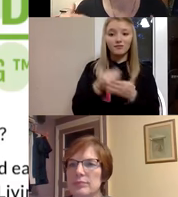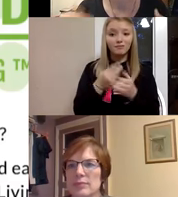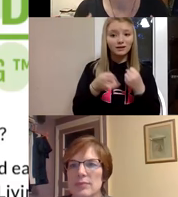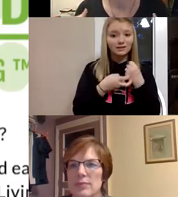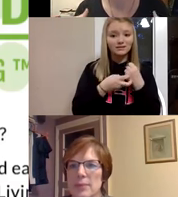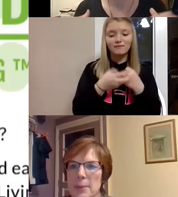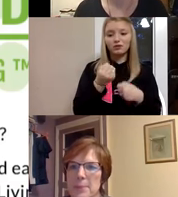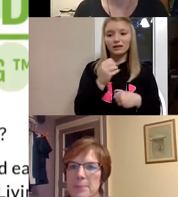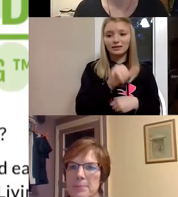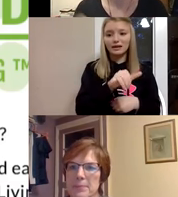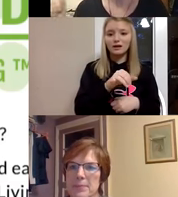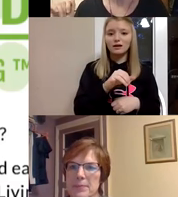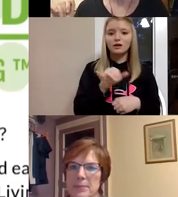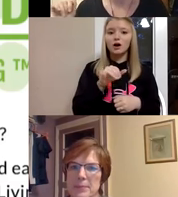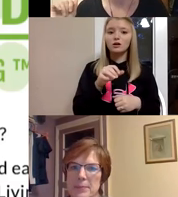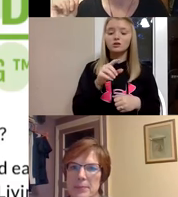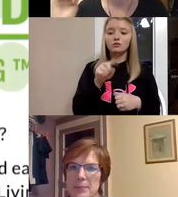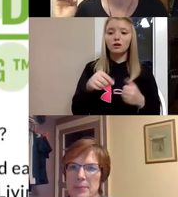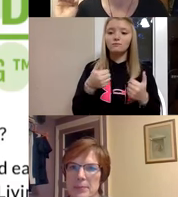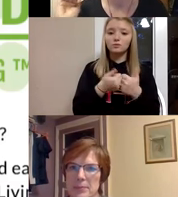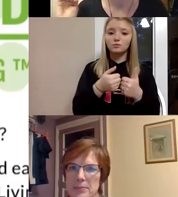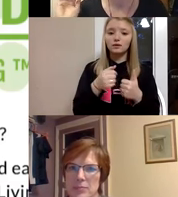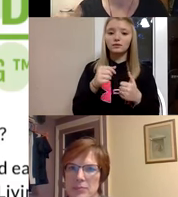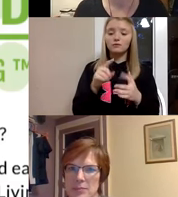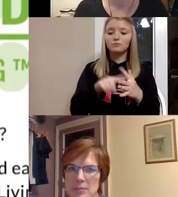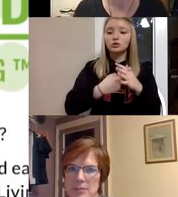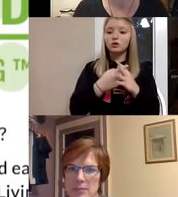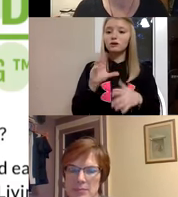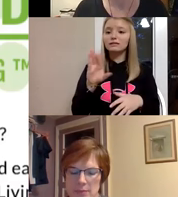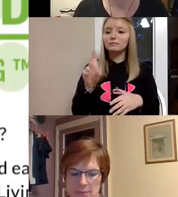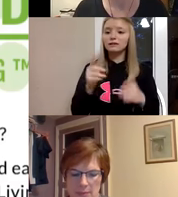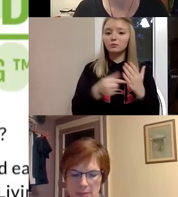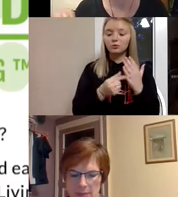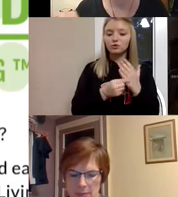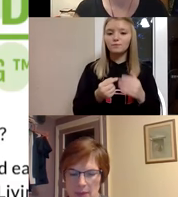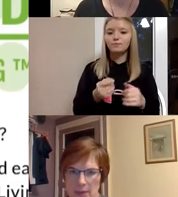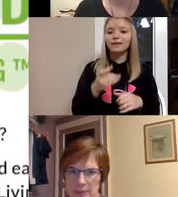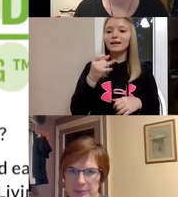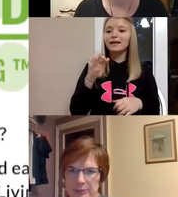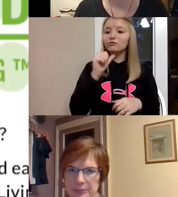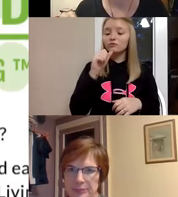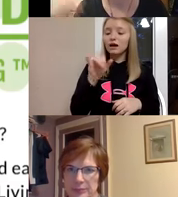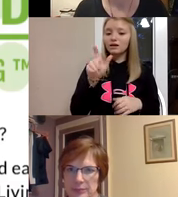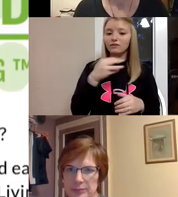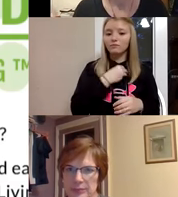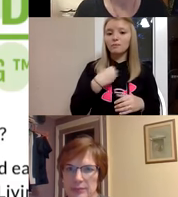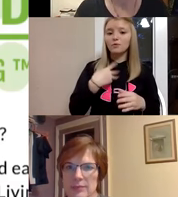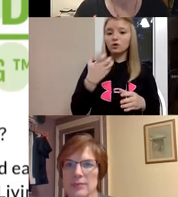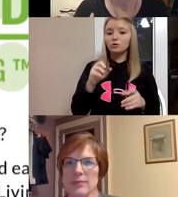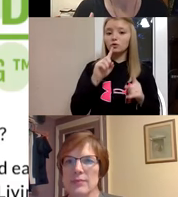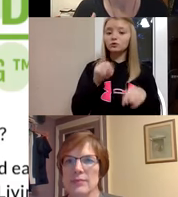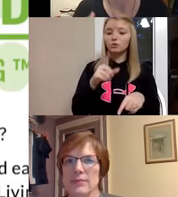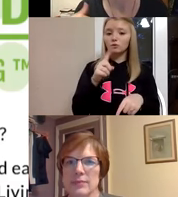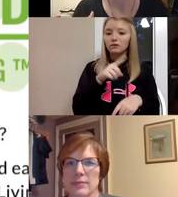Getting Started with CBD brochure. So if you're not yet a Young Living member and you want to order one of these starter kits, talk